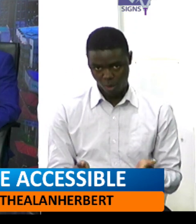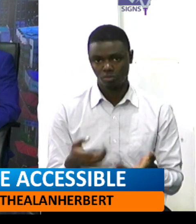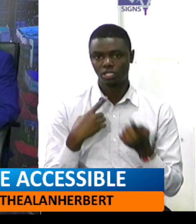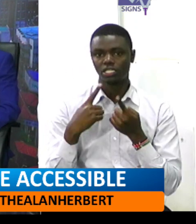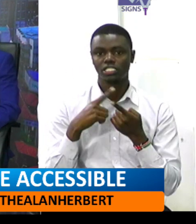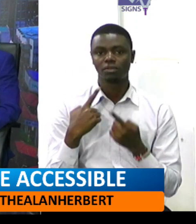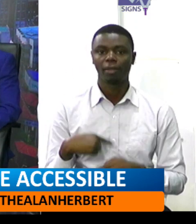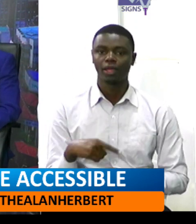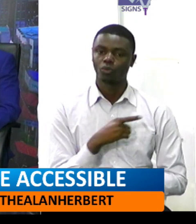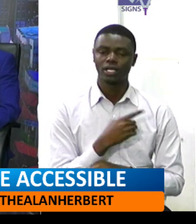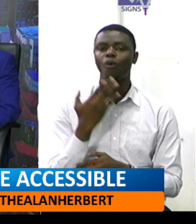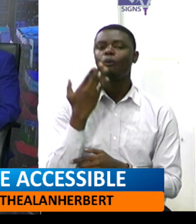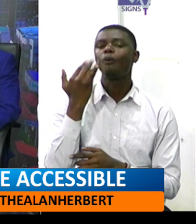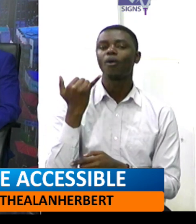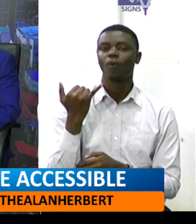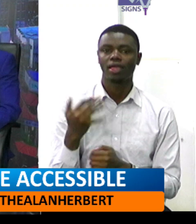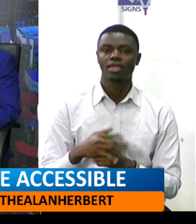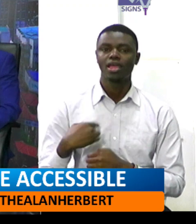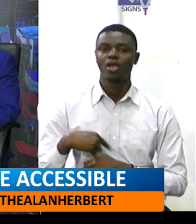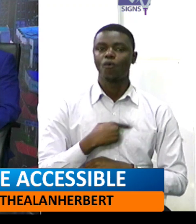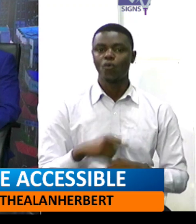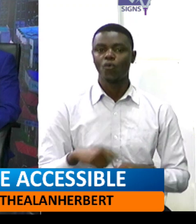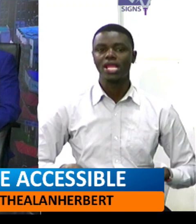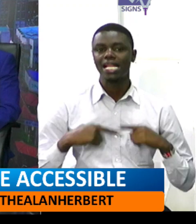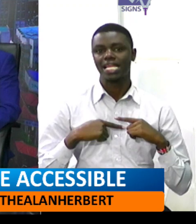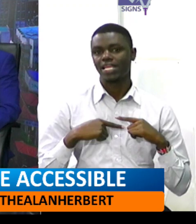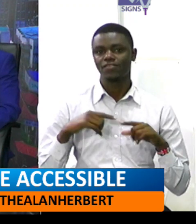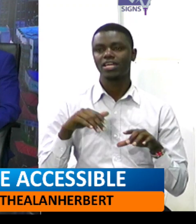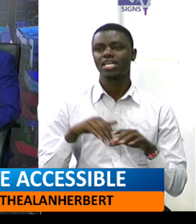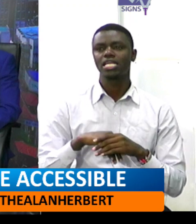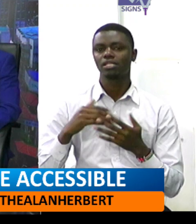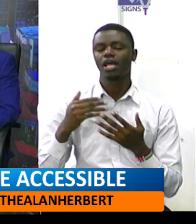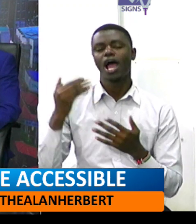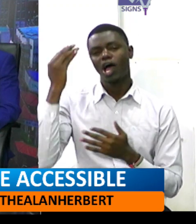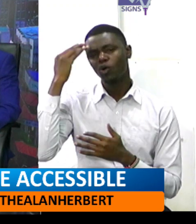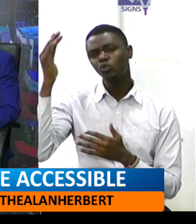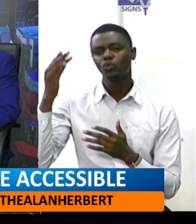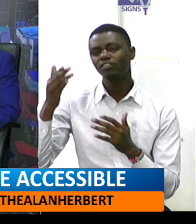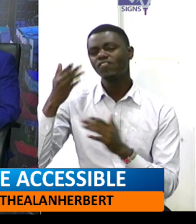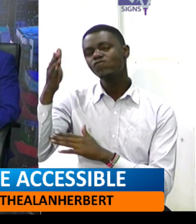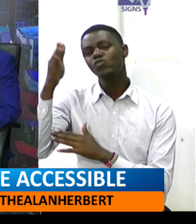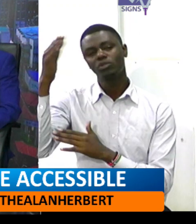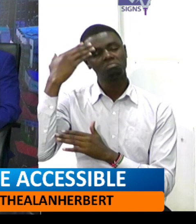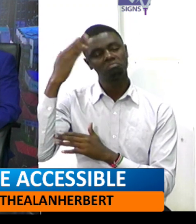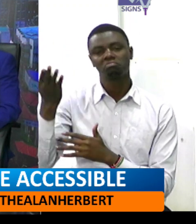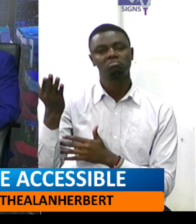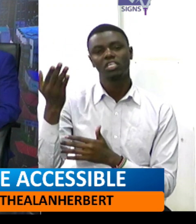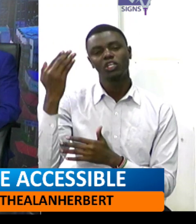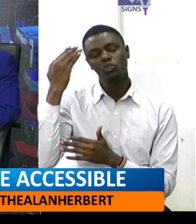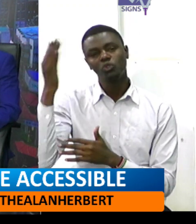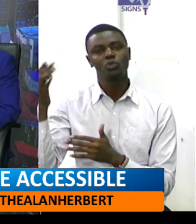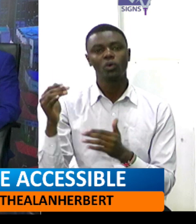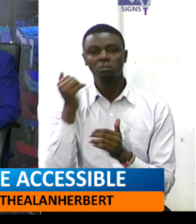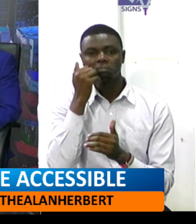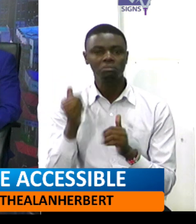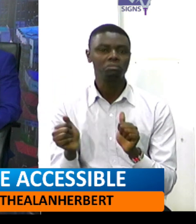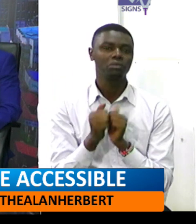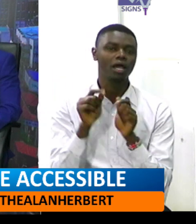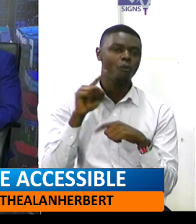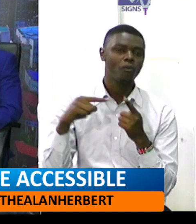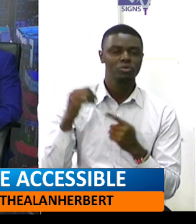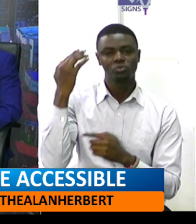us, because we live in an uncertain world and you never know when something is going to go wrong. And something